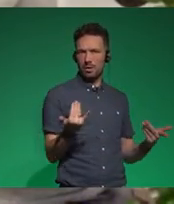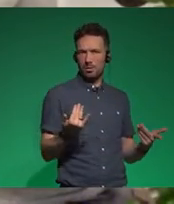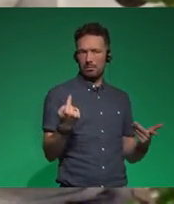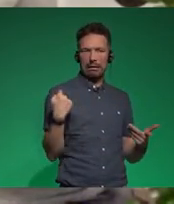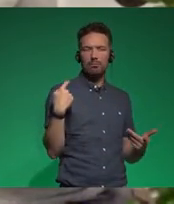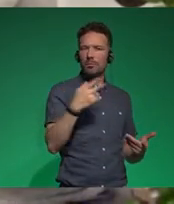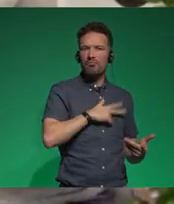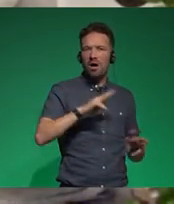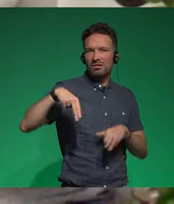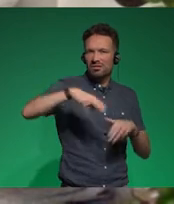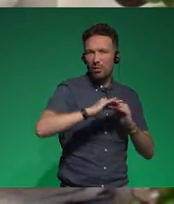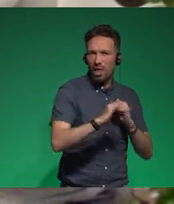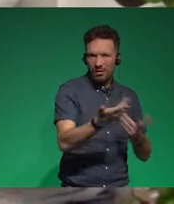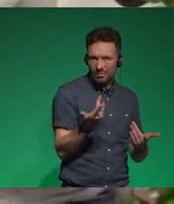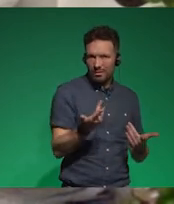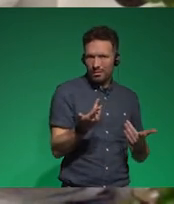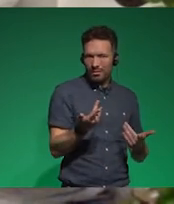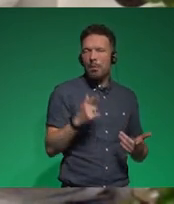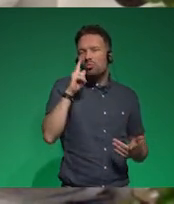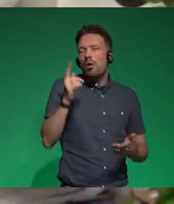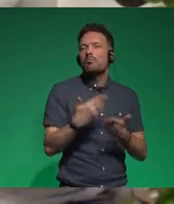feeling of the time,